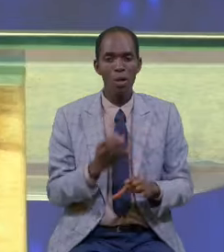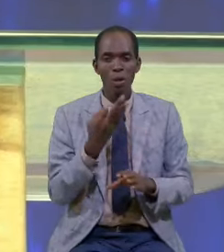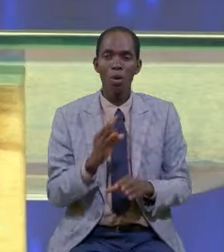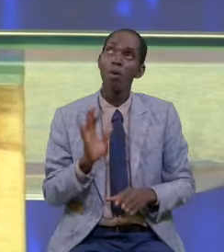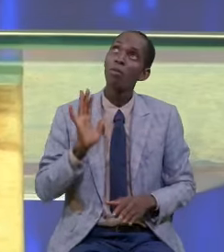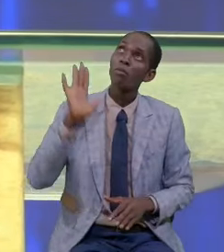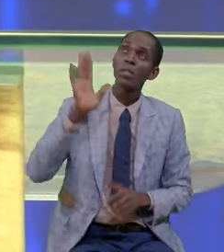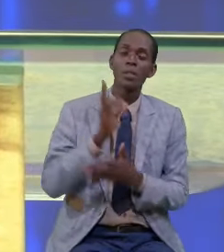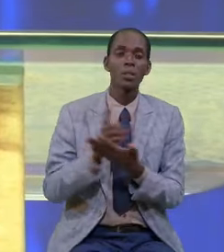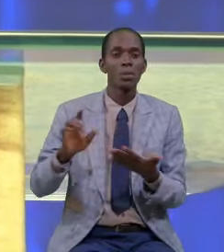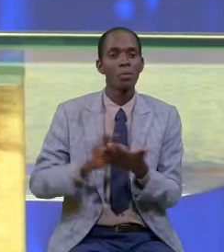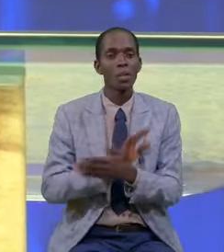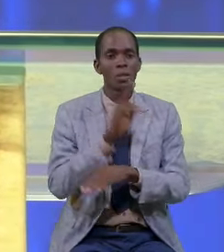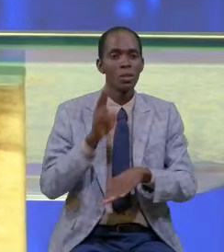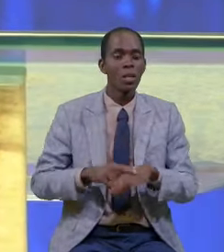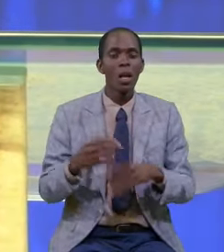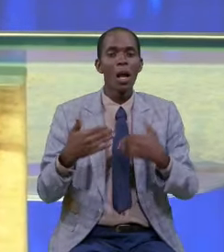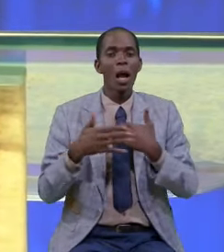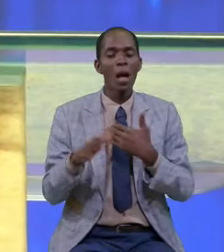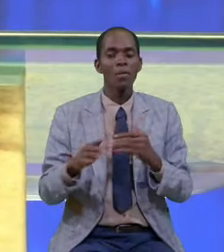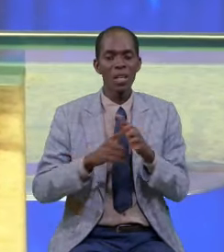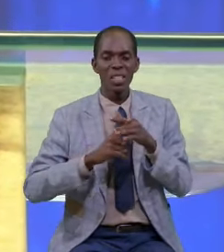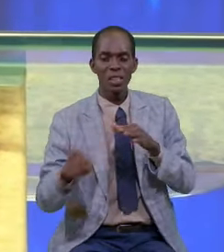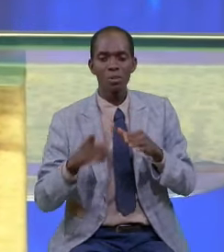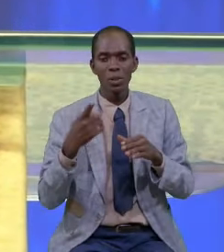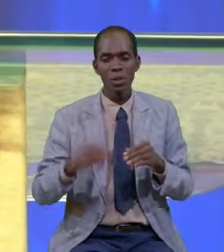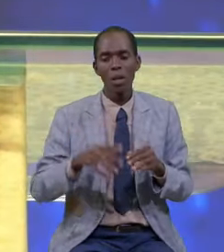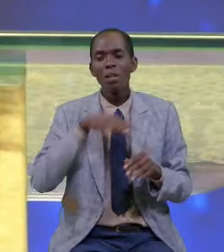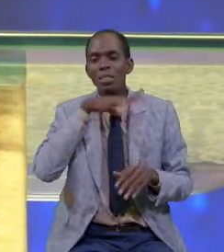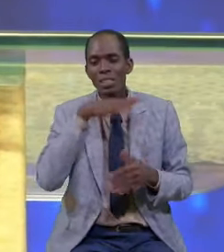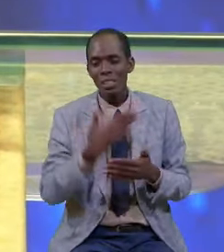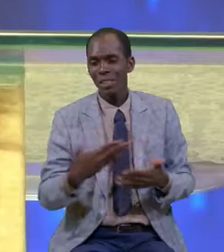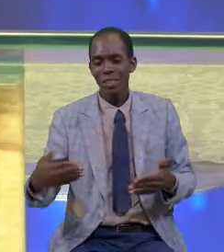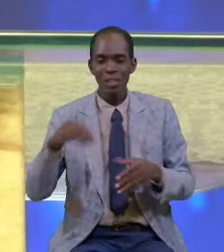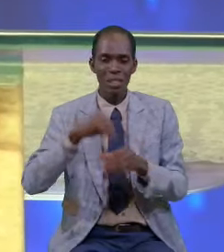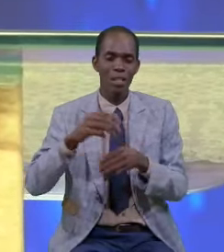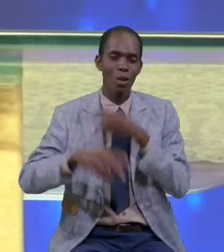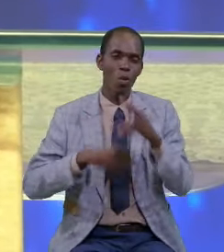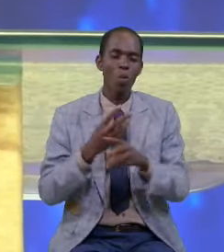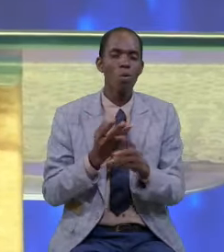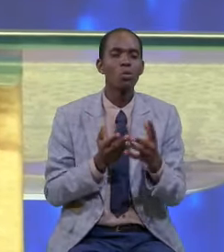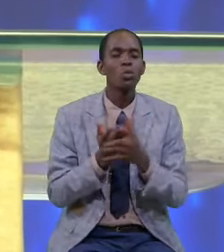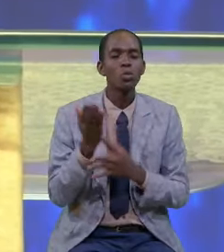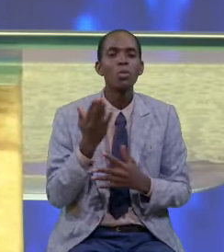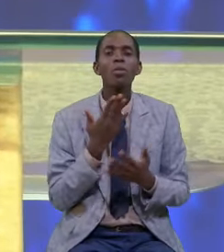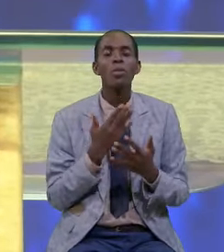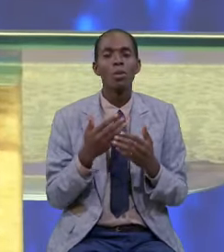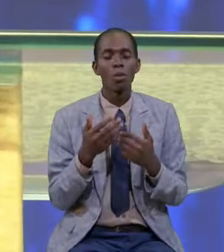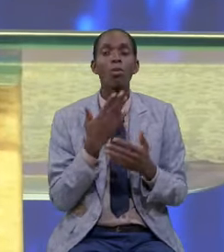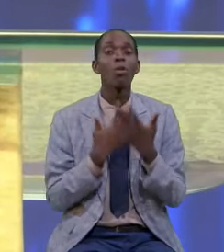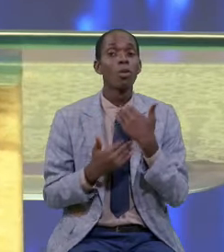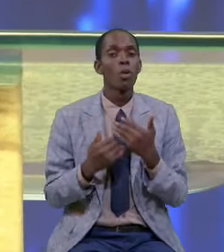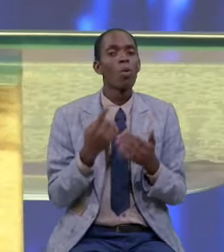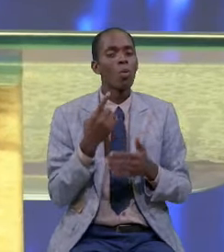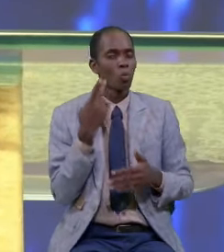escaped the corruption that is in the world through lust. What a tissue you have if the